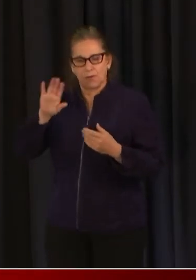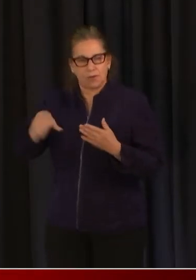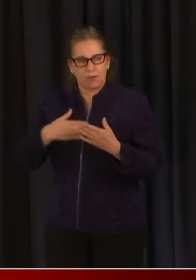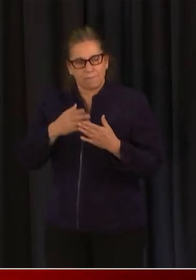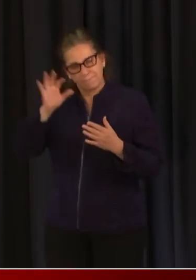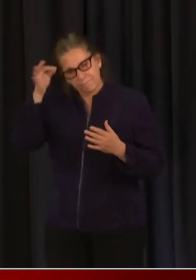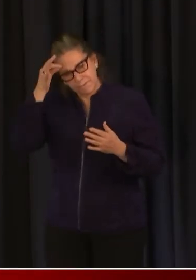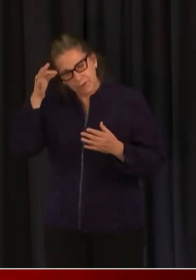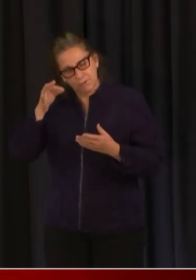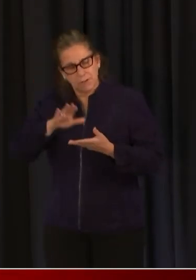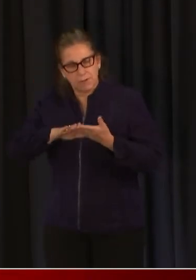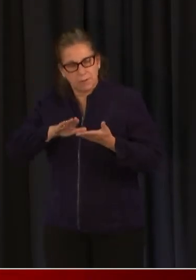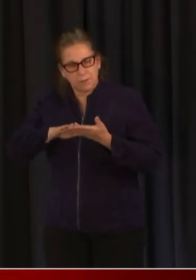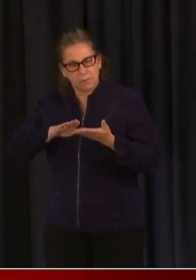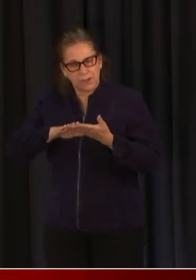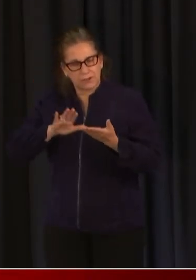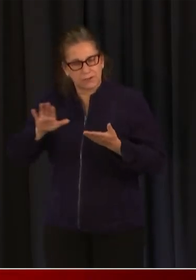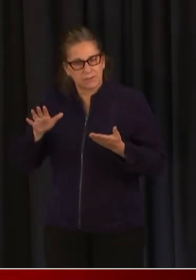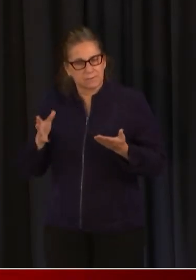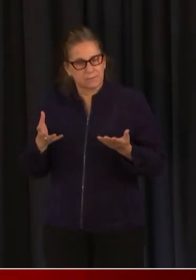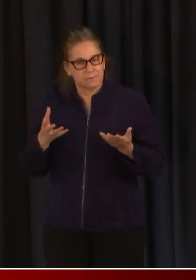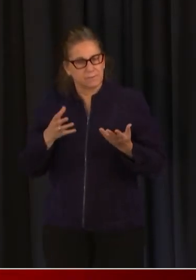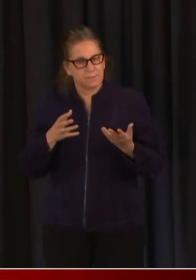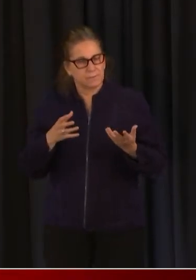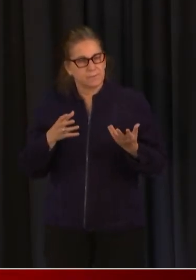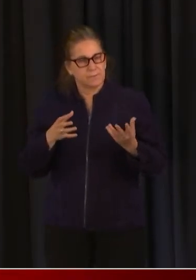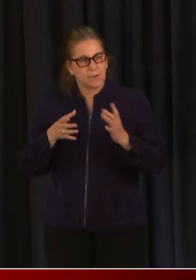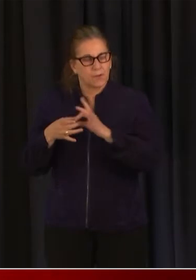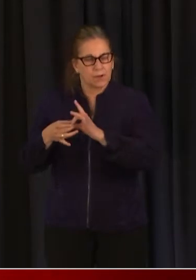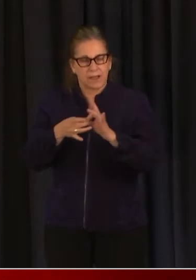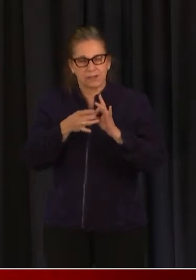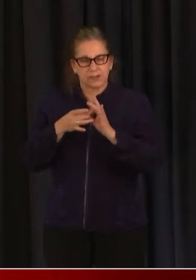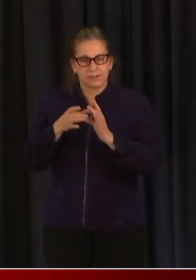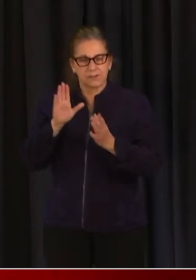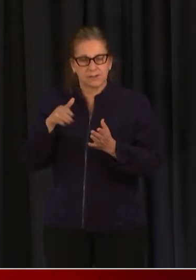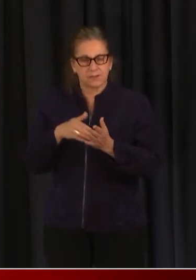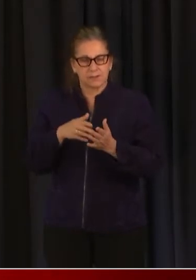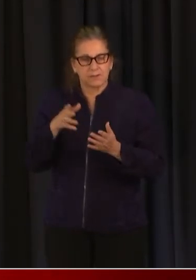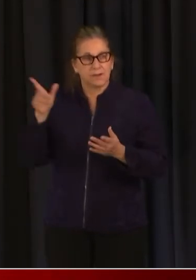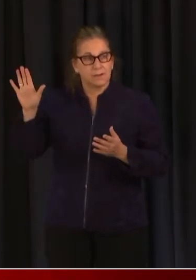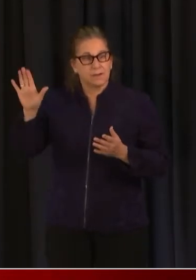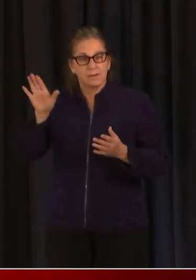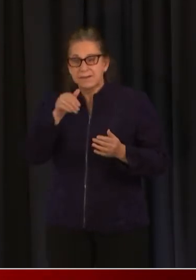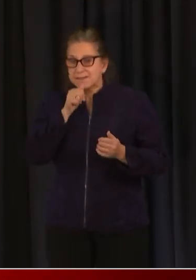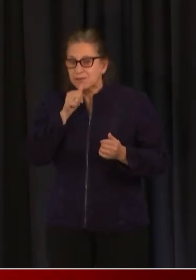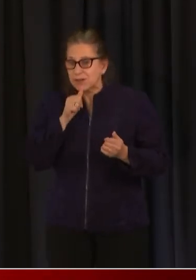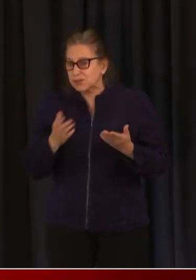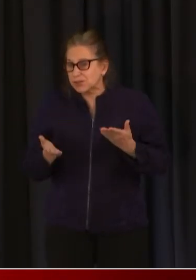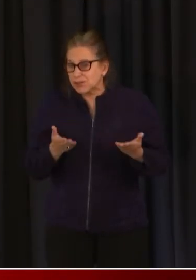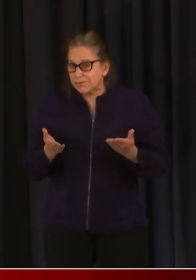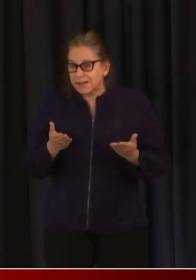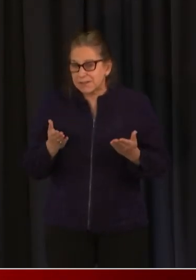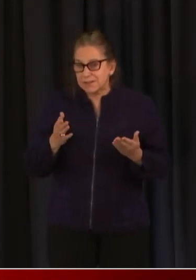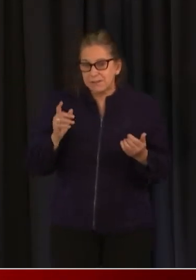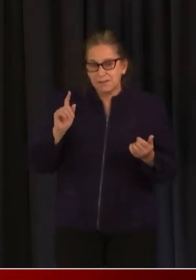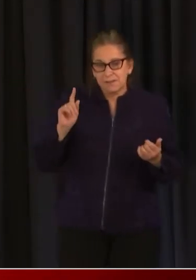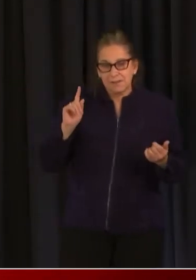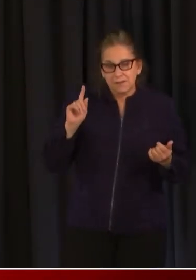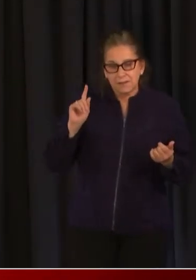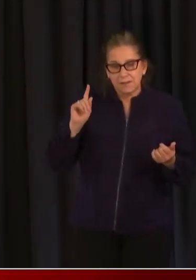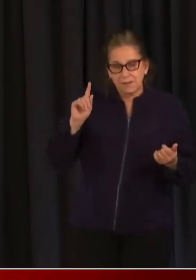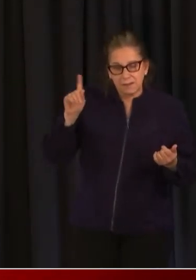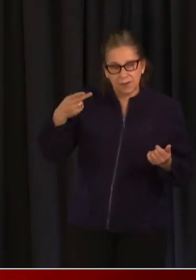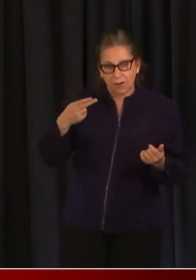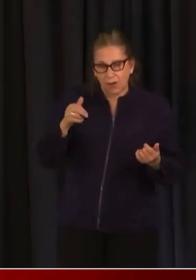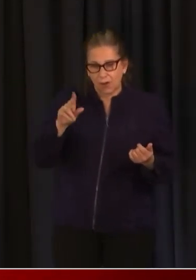centers, including the Multi-Agency Coordination Center, which is run by the Secret Service, which is out in Herndon. So